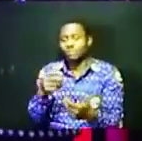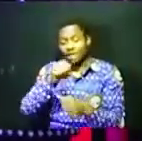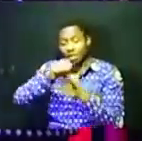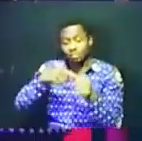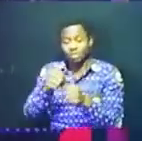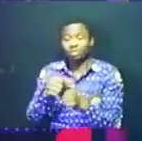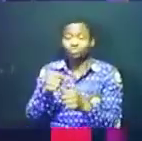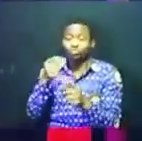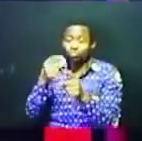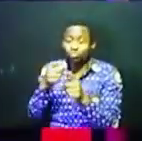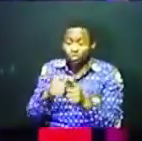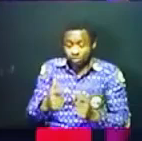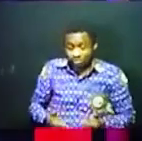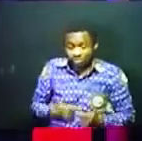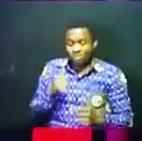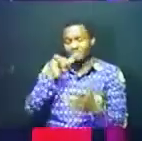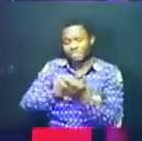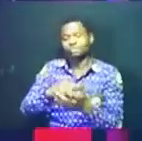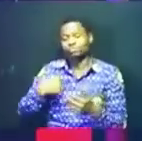4.